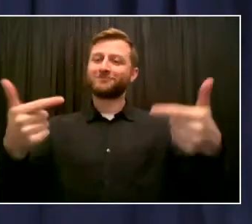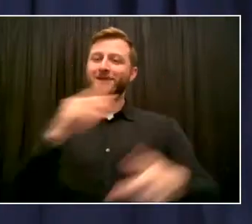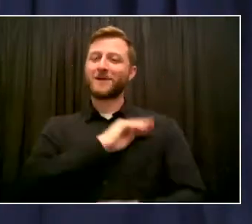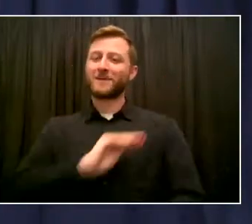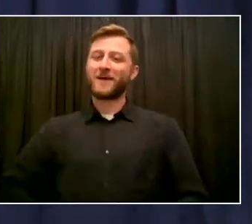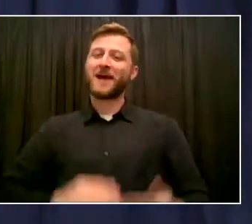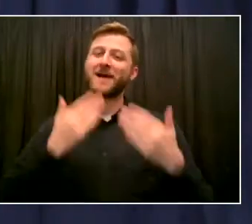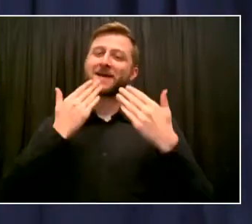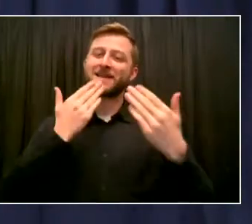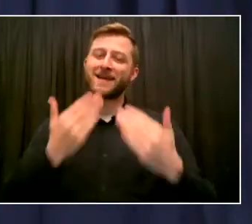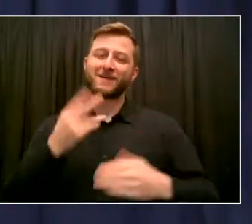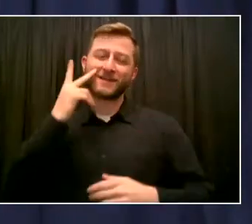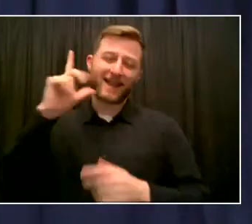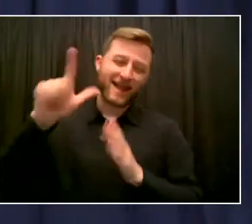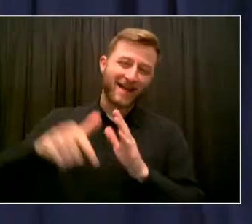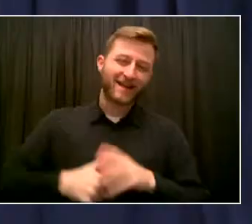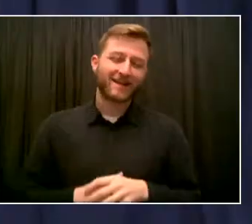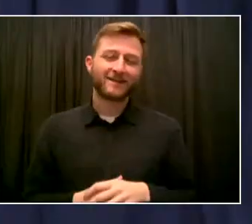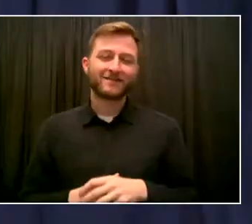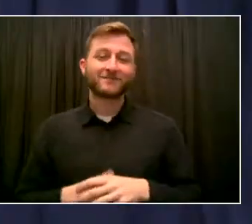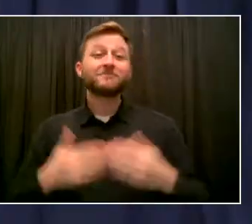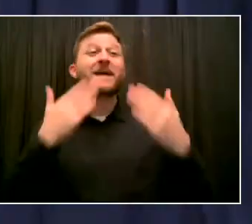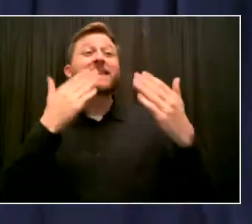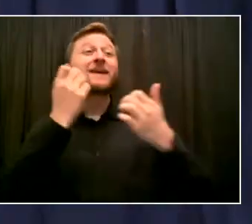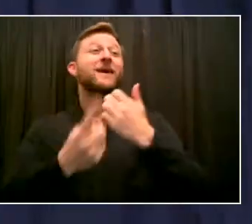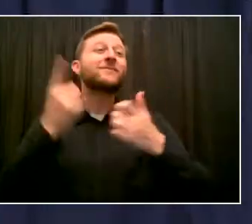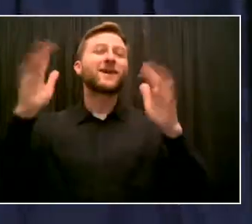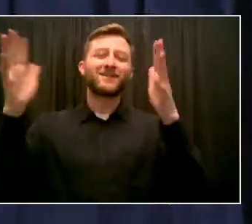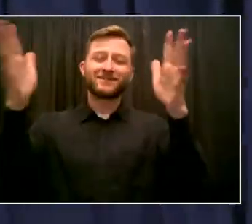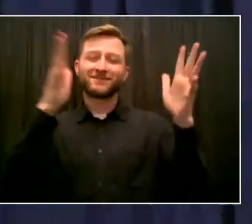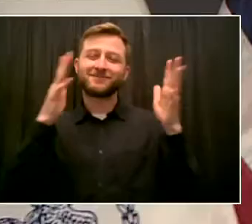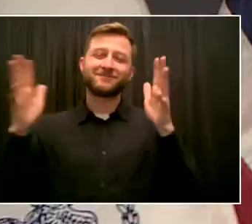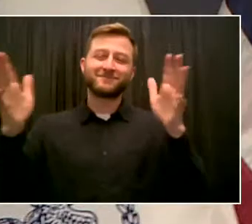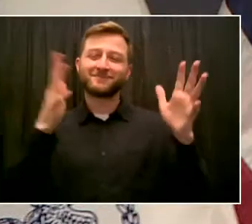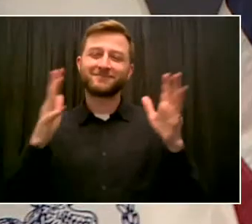later. Thank love you, it. everybody. Yeah!